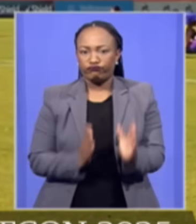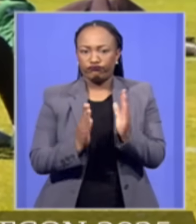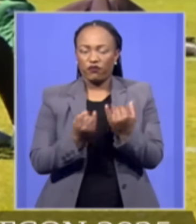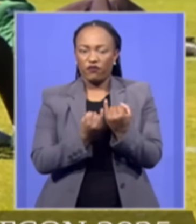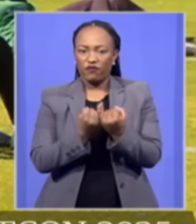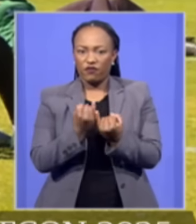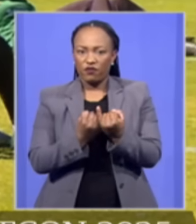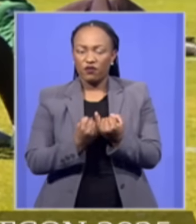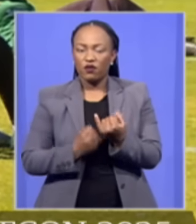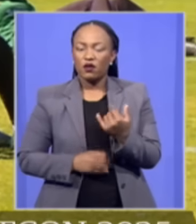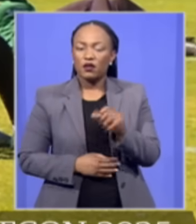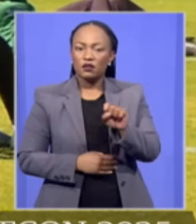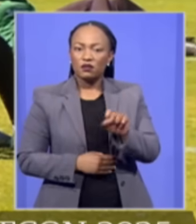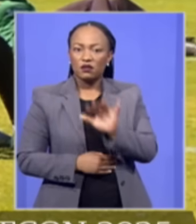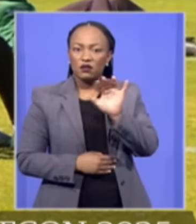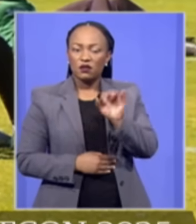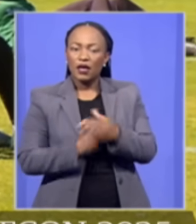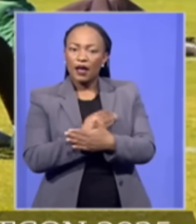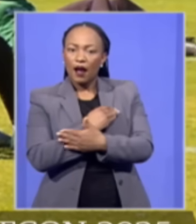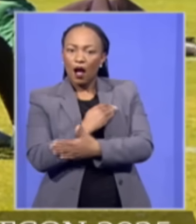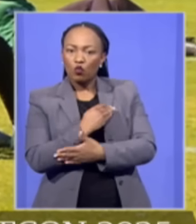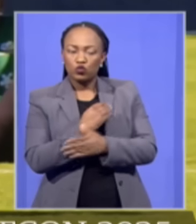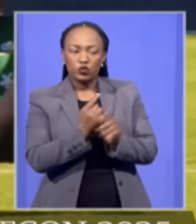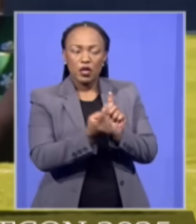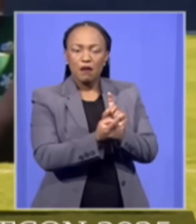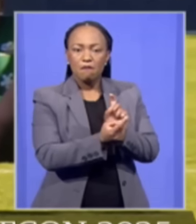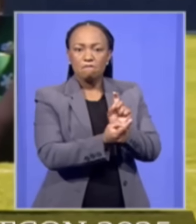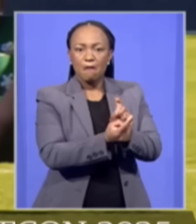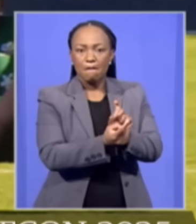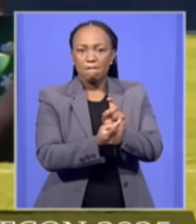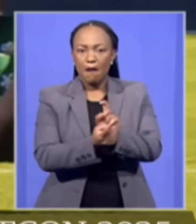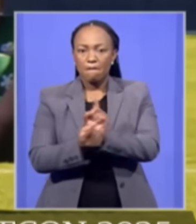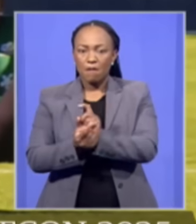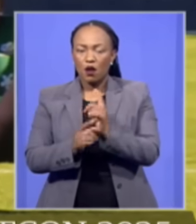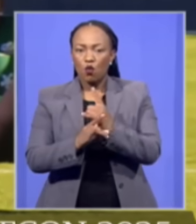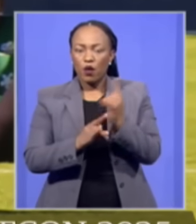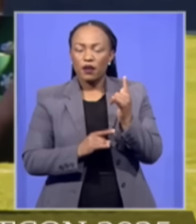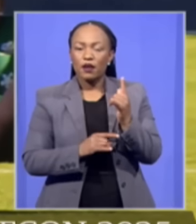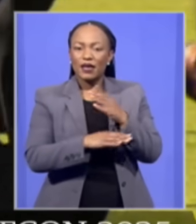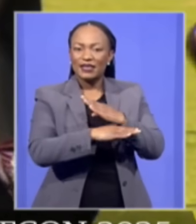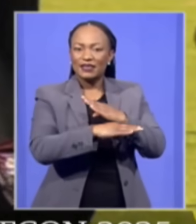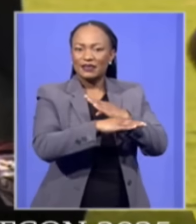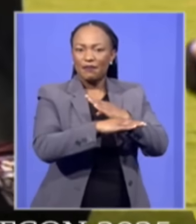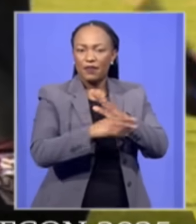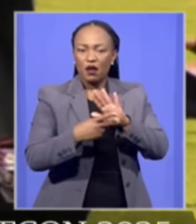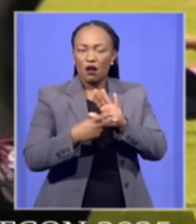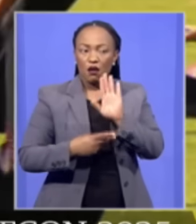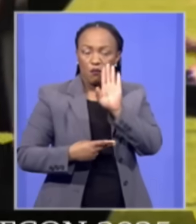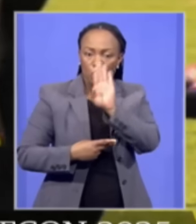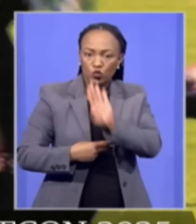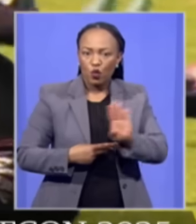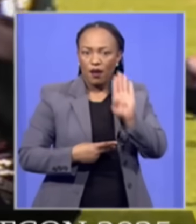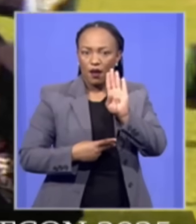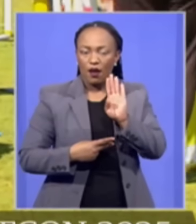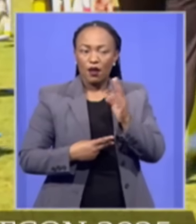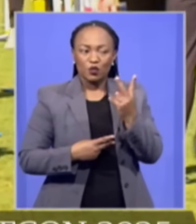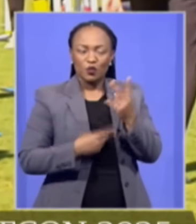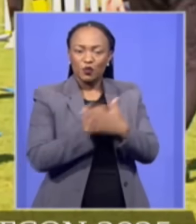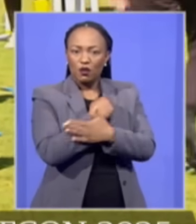bile dinkgwete tša 3 Nations Challenge morago ga go fenya Zambia le Botswana e le go dinaga tše dingwe tše